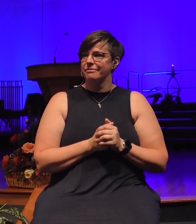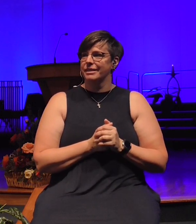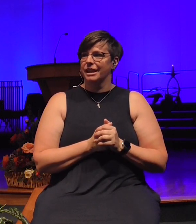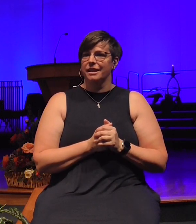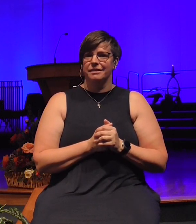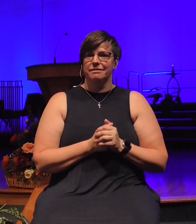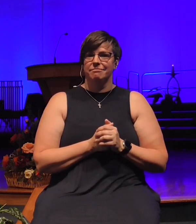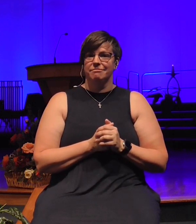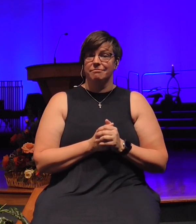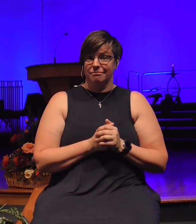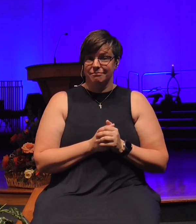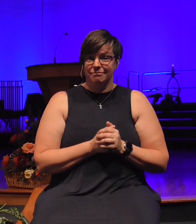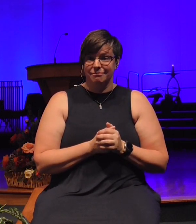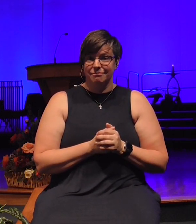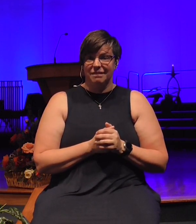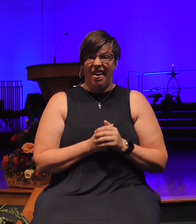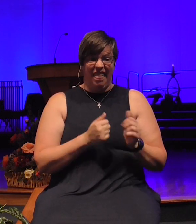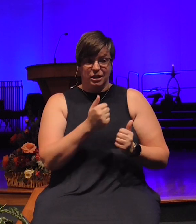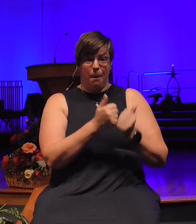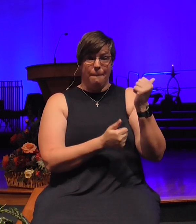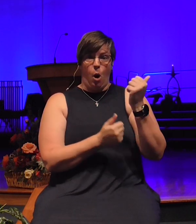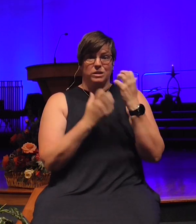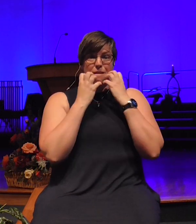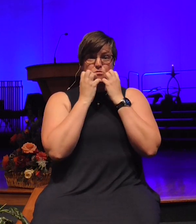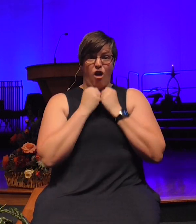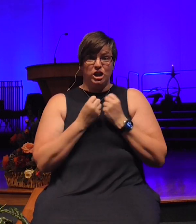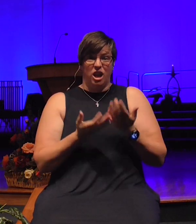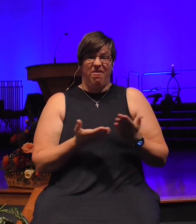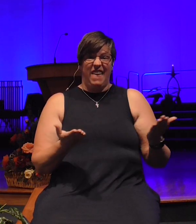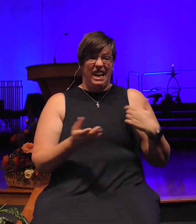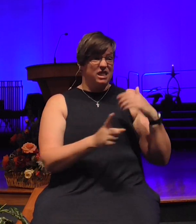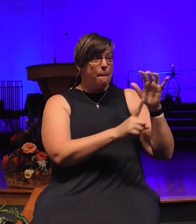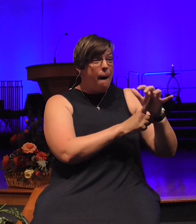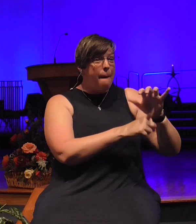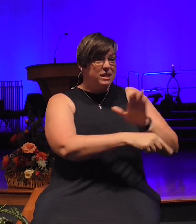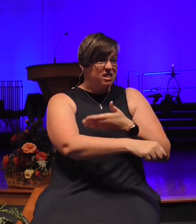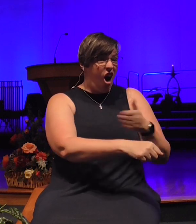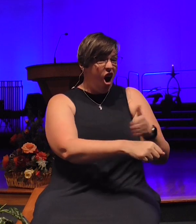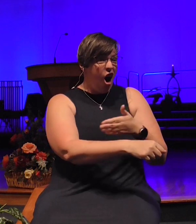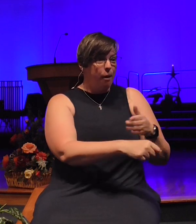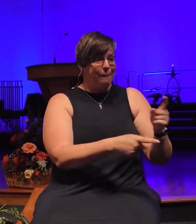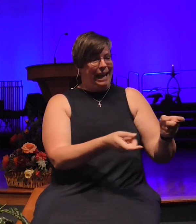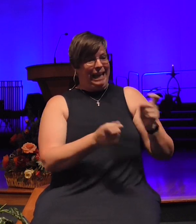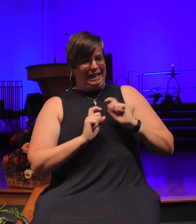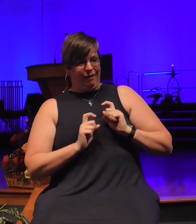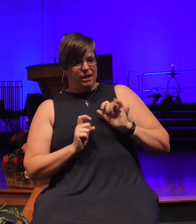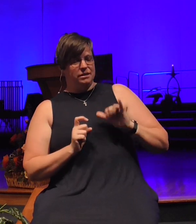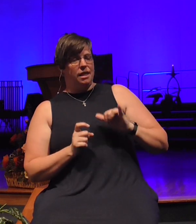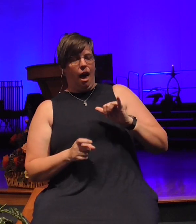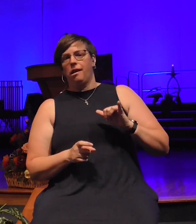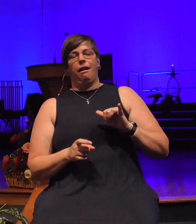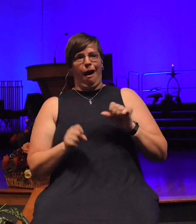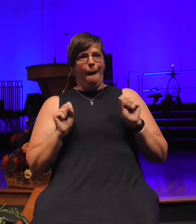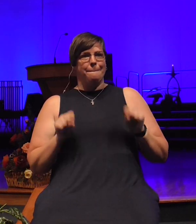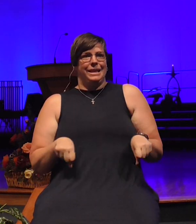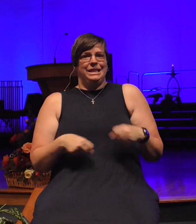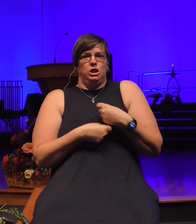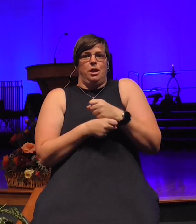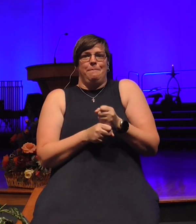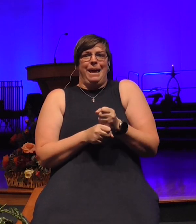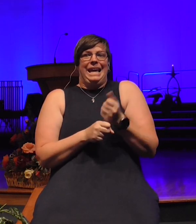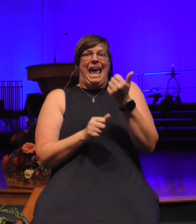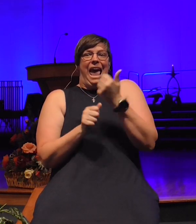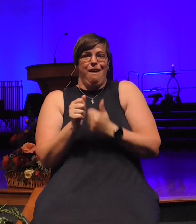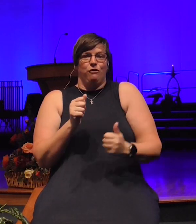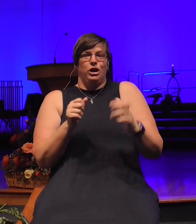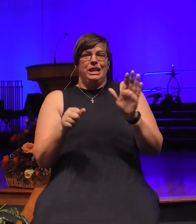Sha-la-la-la-la-la-la-la-la-la-dee-da, la-dee-da. And it's the most precious thing about a pop song because it gives us that mystical ability to make